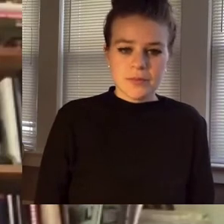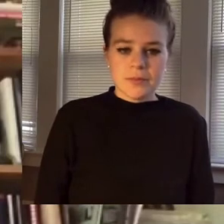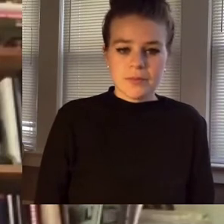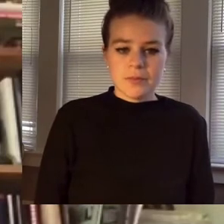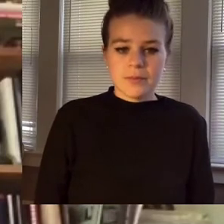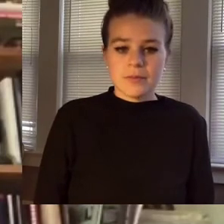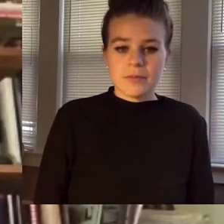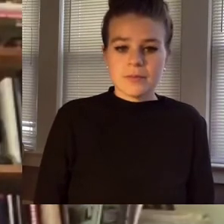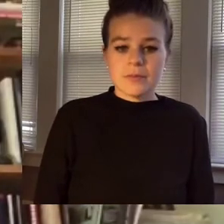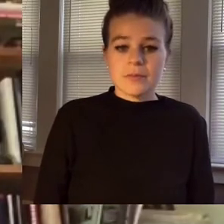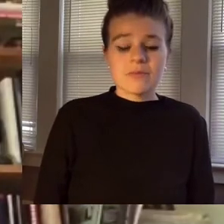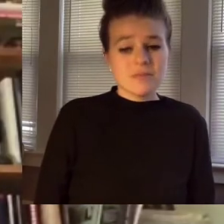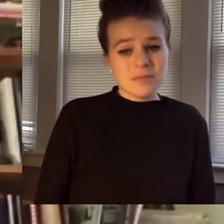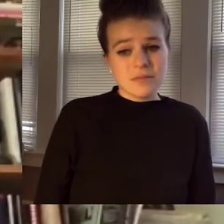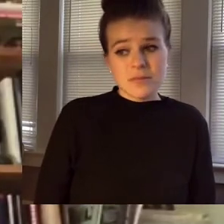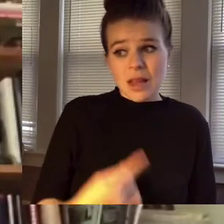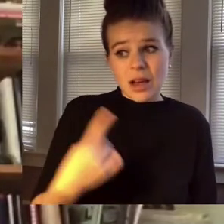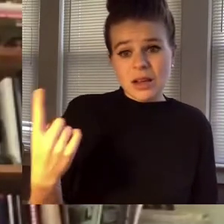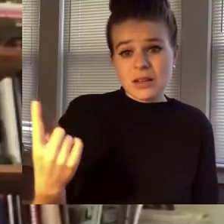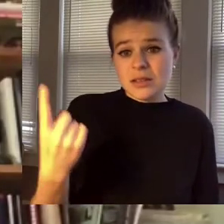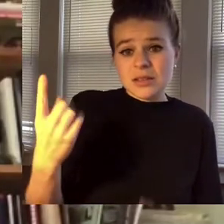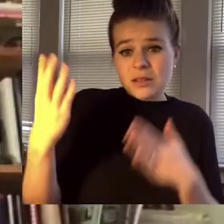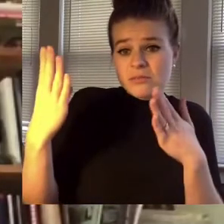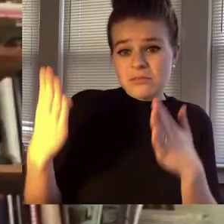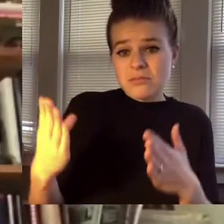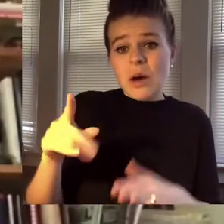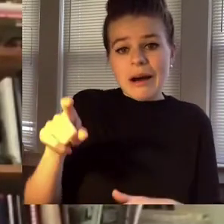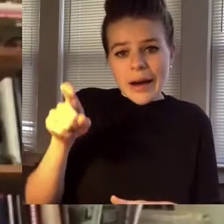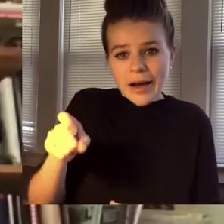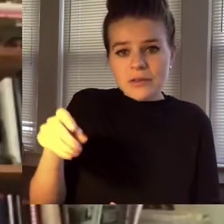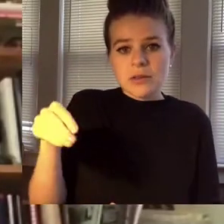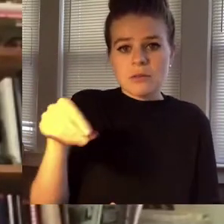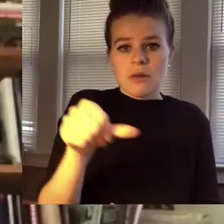But someone will have to pay for all the innocent blood.